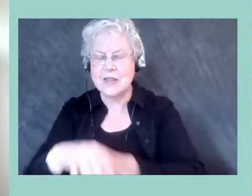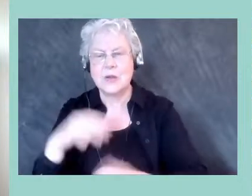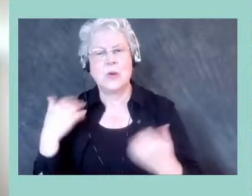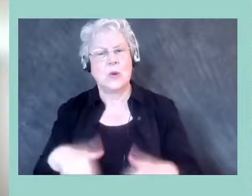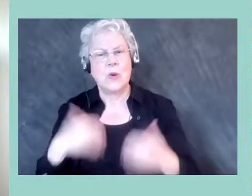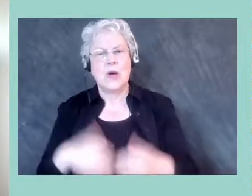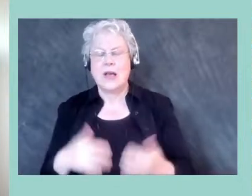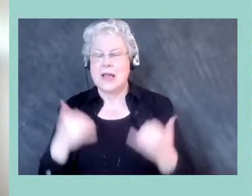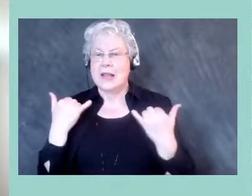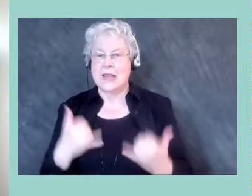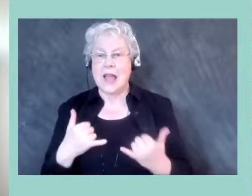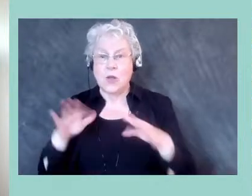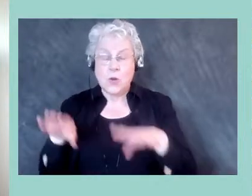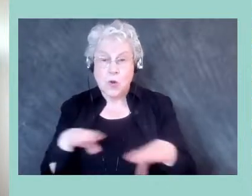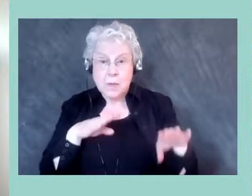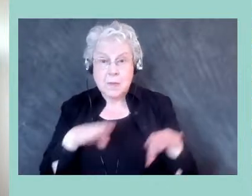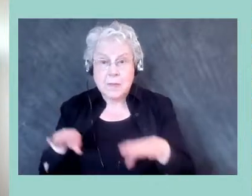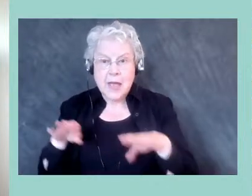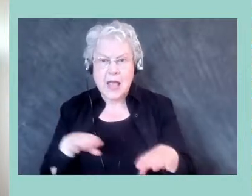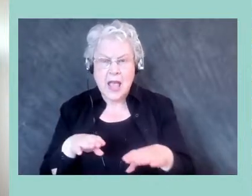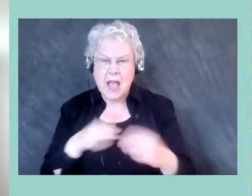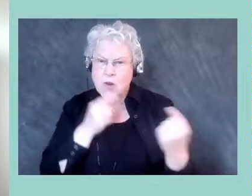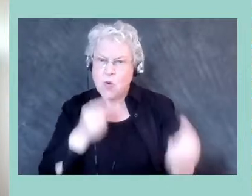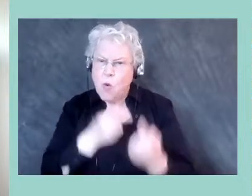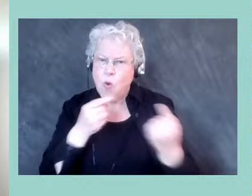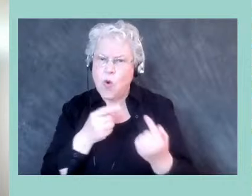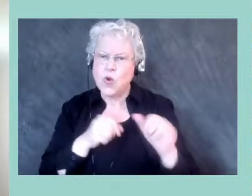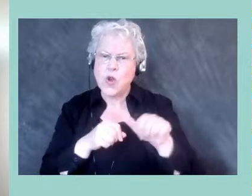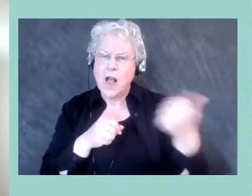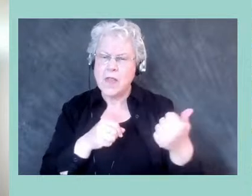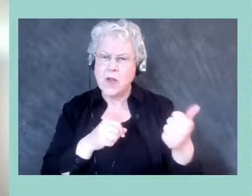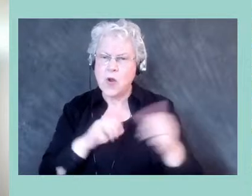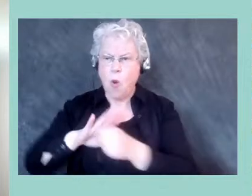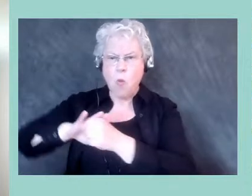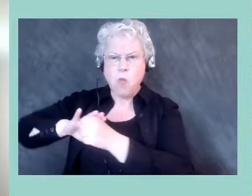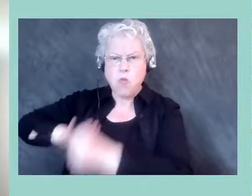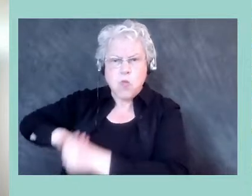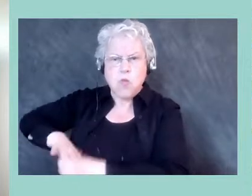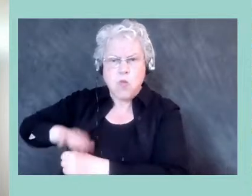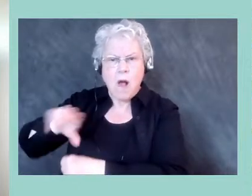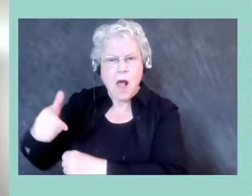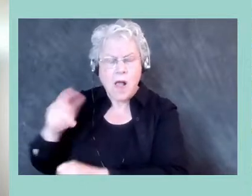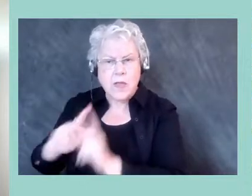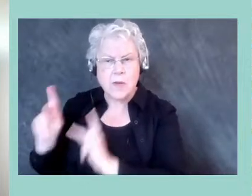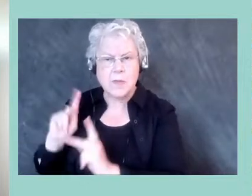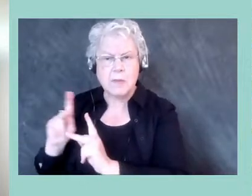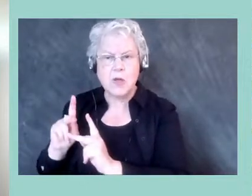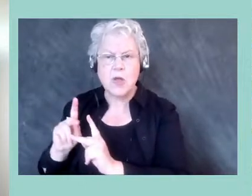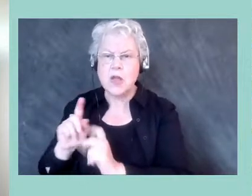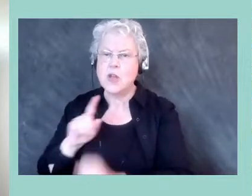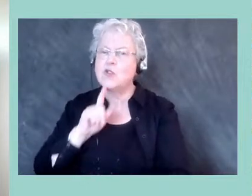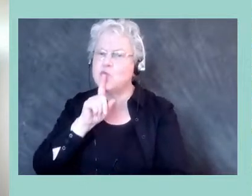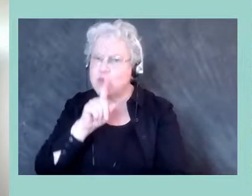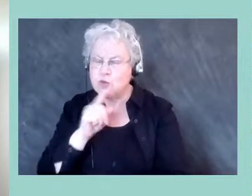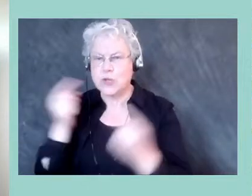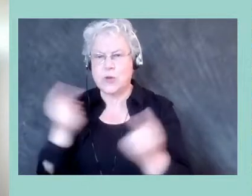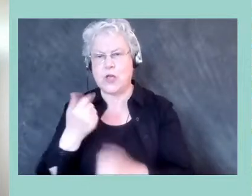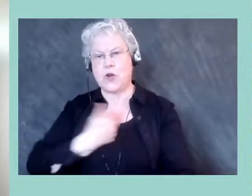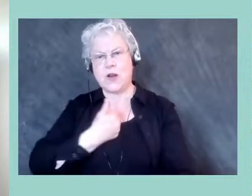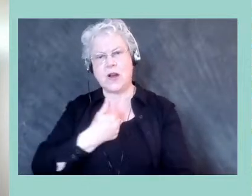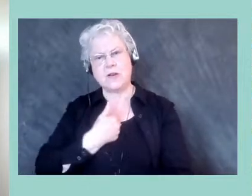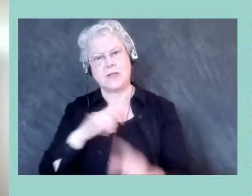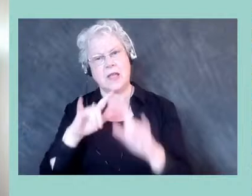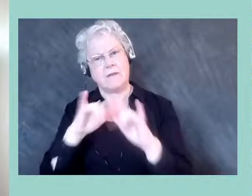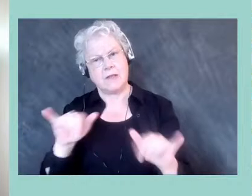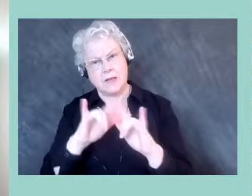finally, that when we behave in harmful and oppressive ways, we're harming ourselves in the